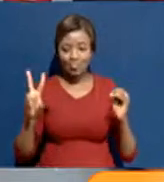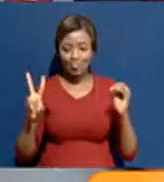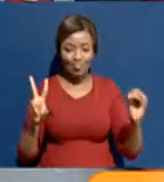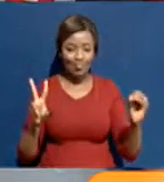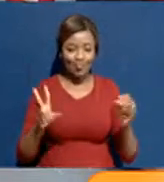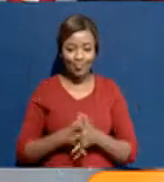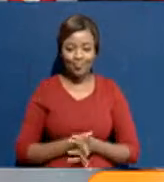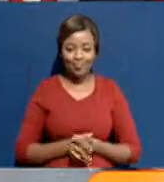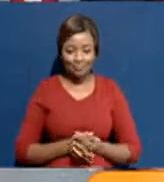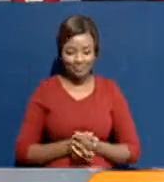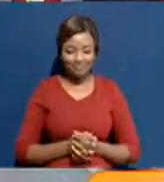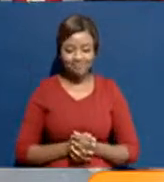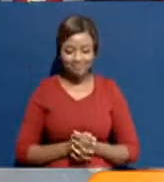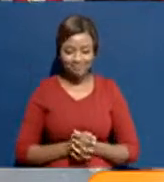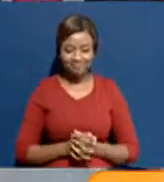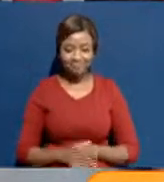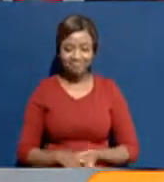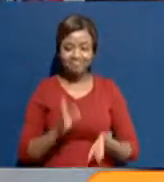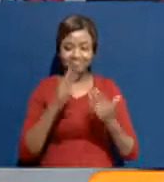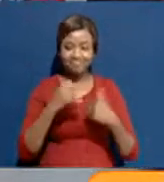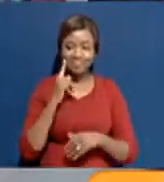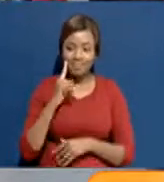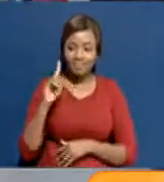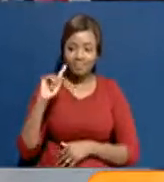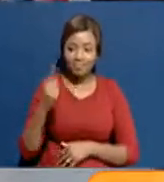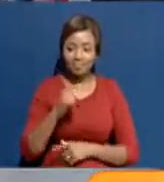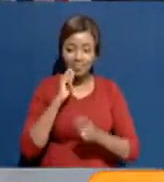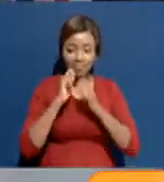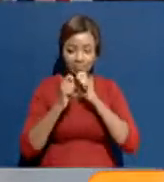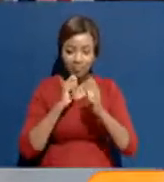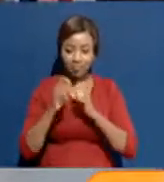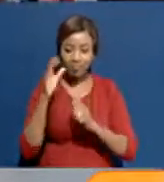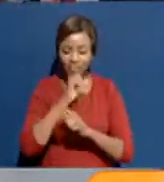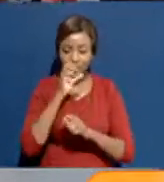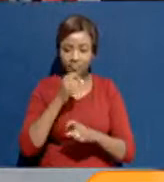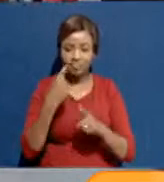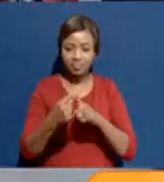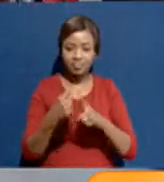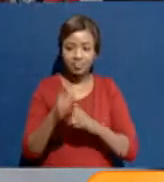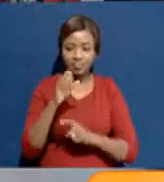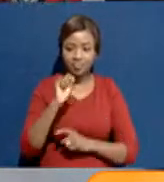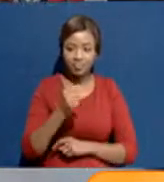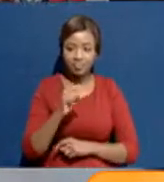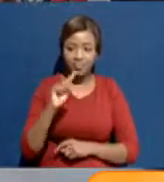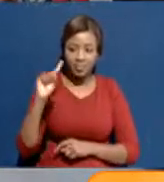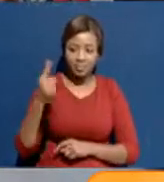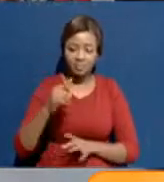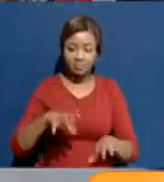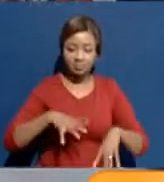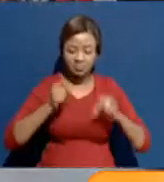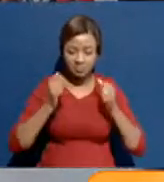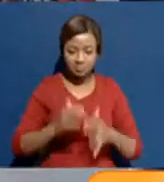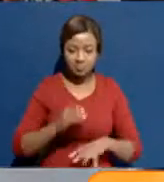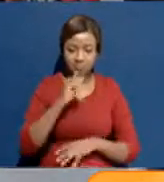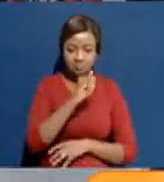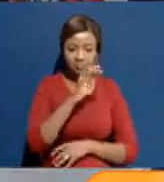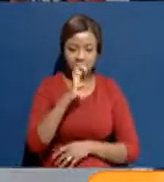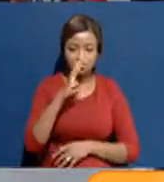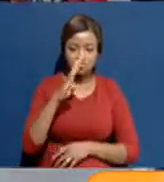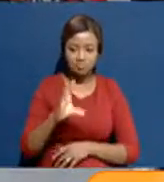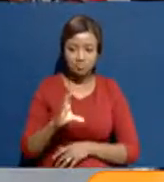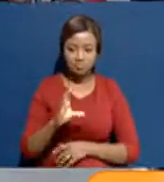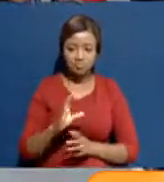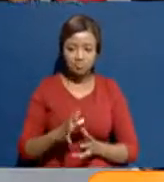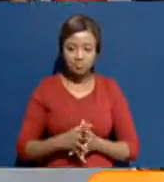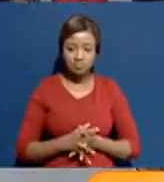and City. In the meantime, his first interview in more than 5 years, very first chairperson of the IEBC, Independent